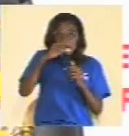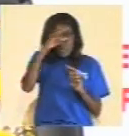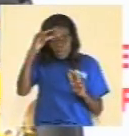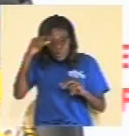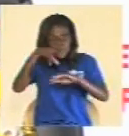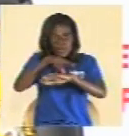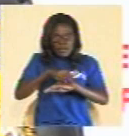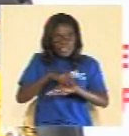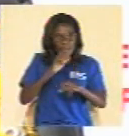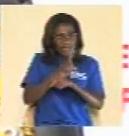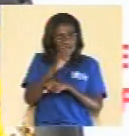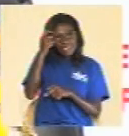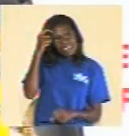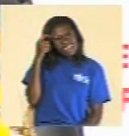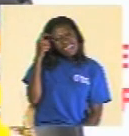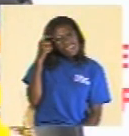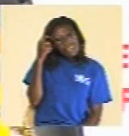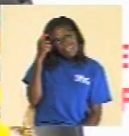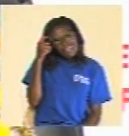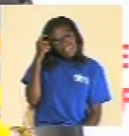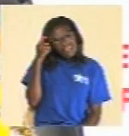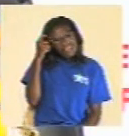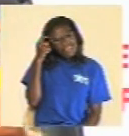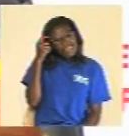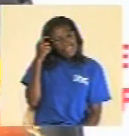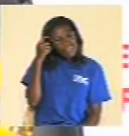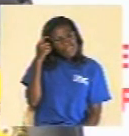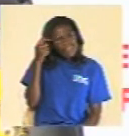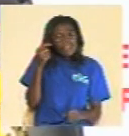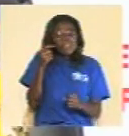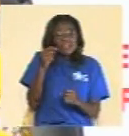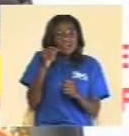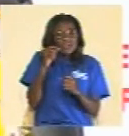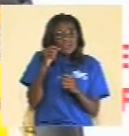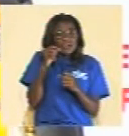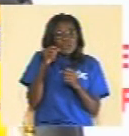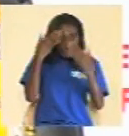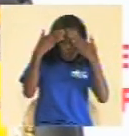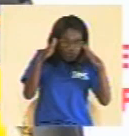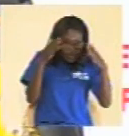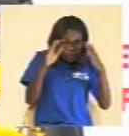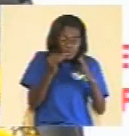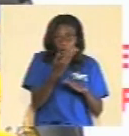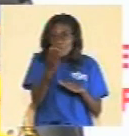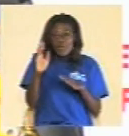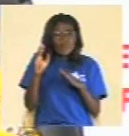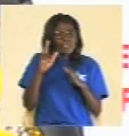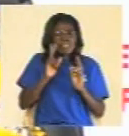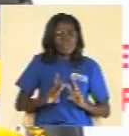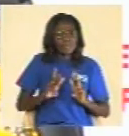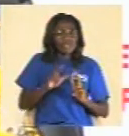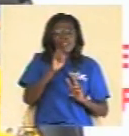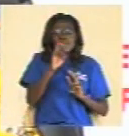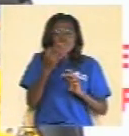think about it. And somehow I'm thinking, with awareness, we all human. If a patient is having